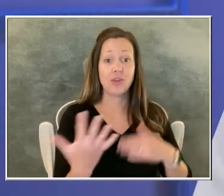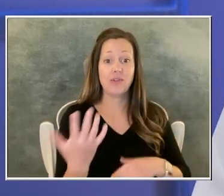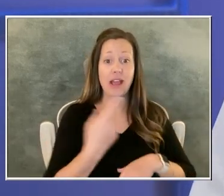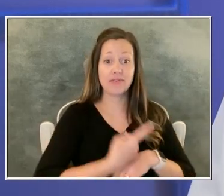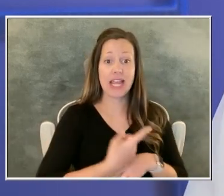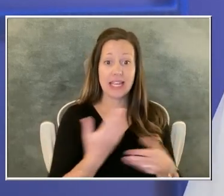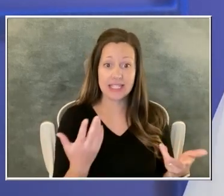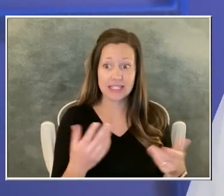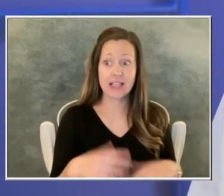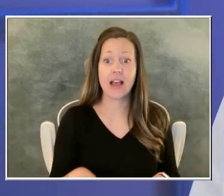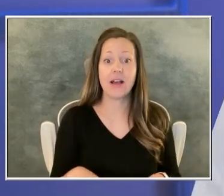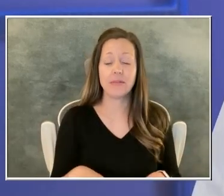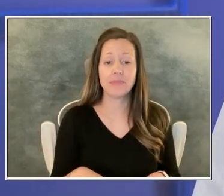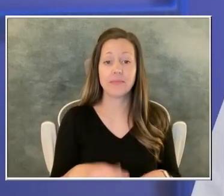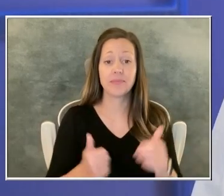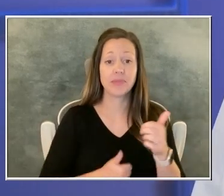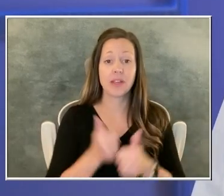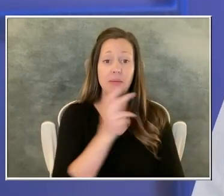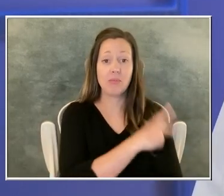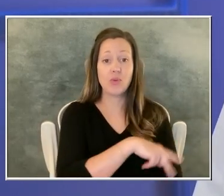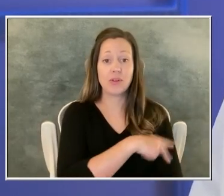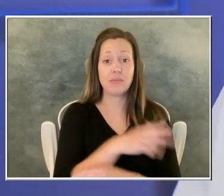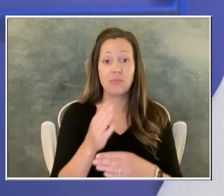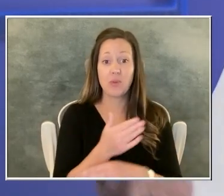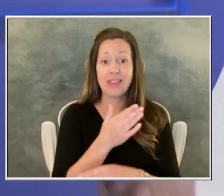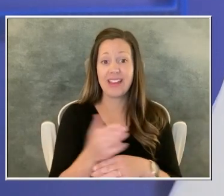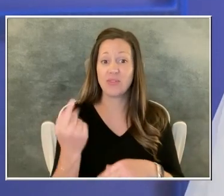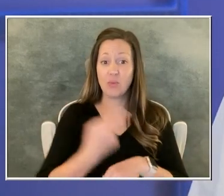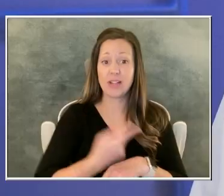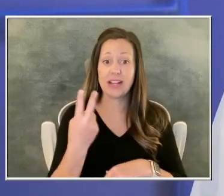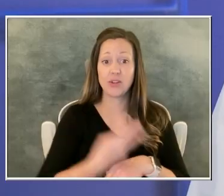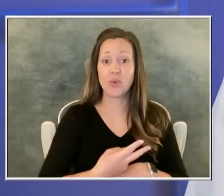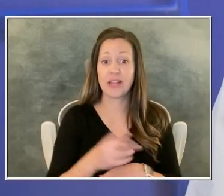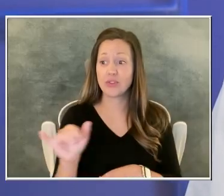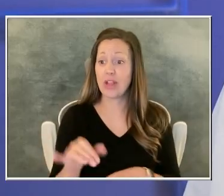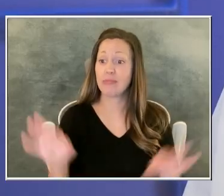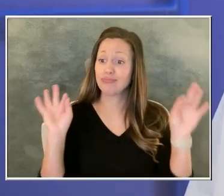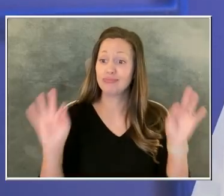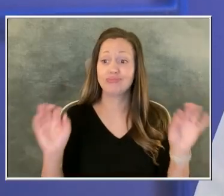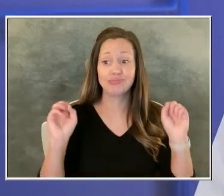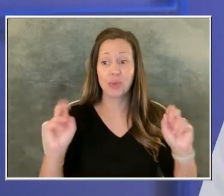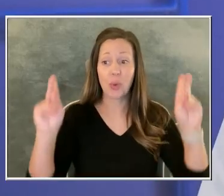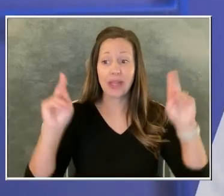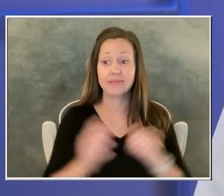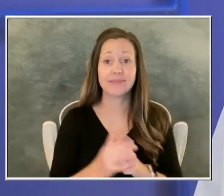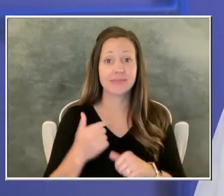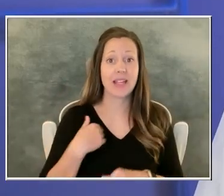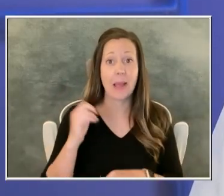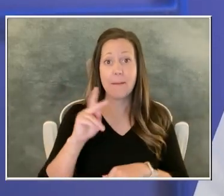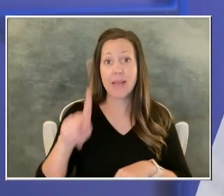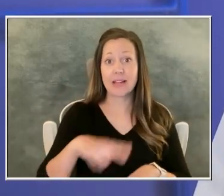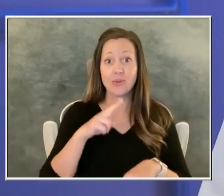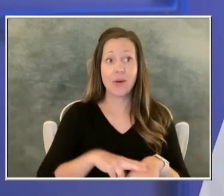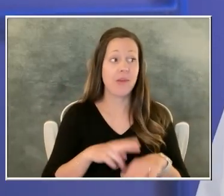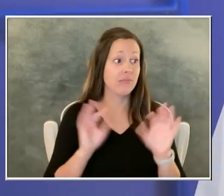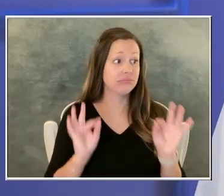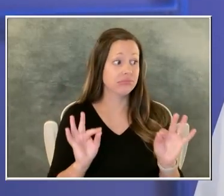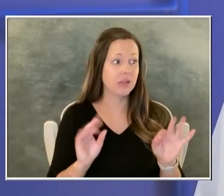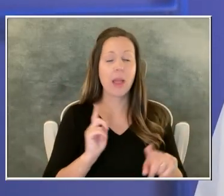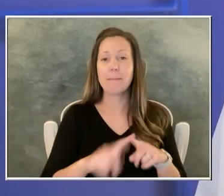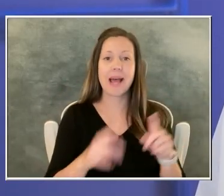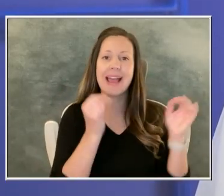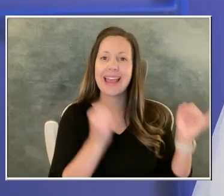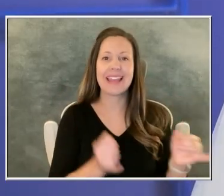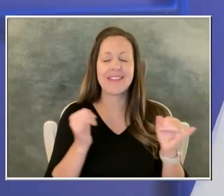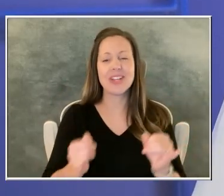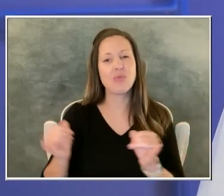my patients, just within after a day or two, they're already like, all right, I'm just pretty much back to normal. Now I'm just waiting for it to work. But I think that's just individual variability